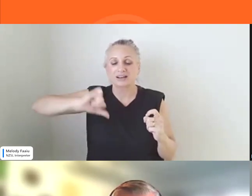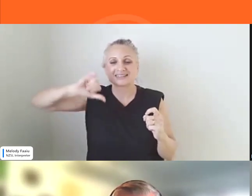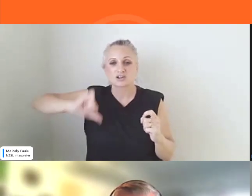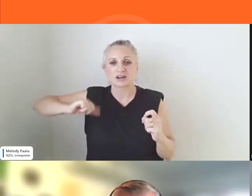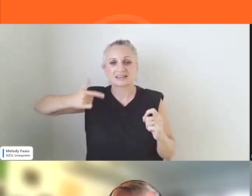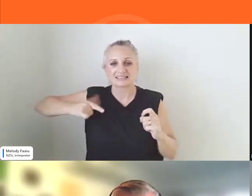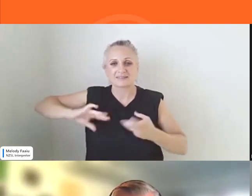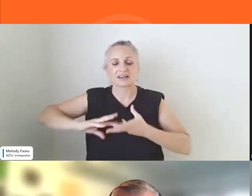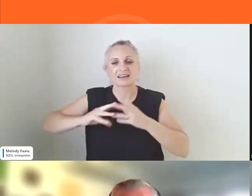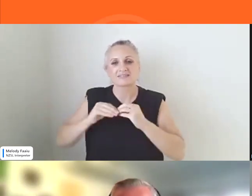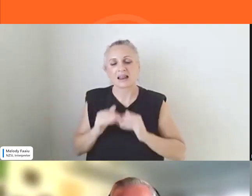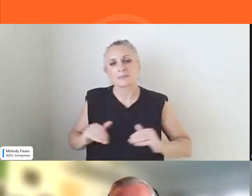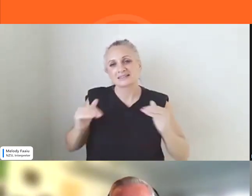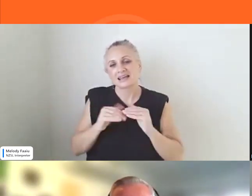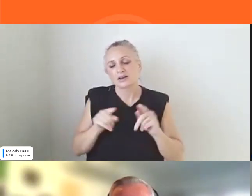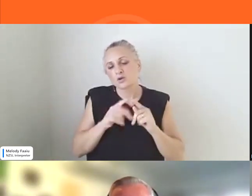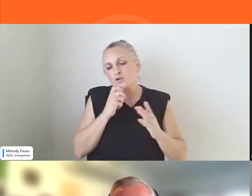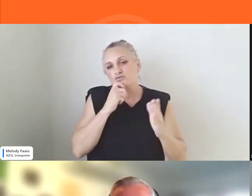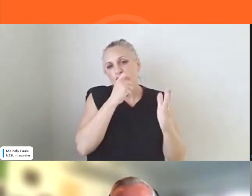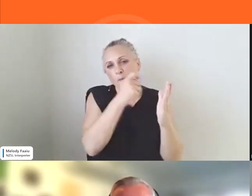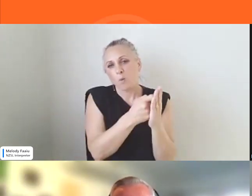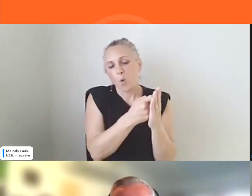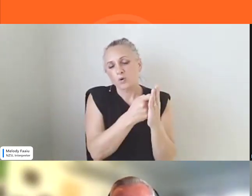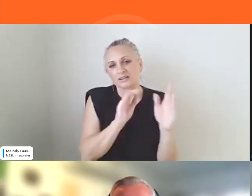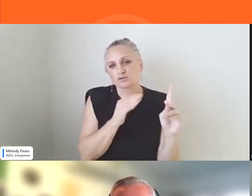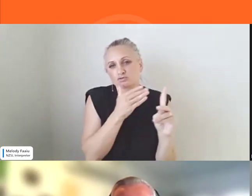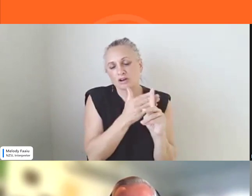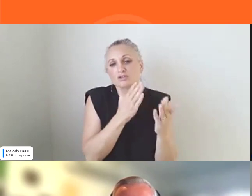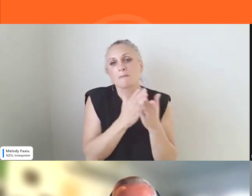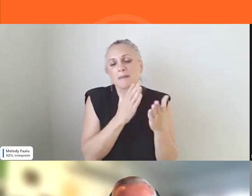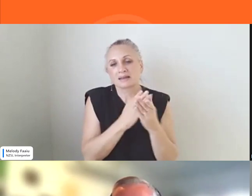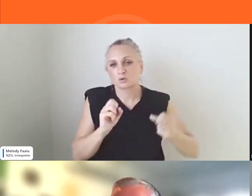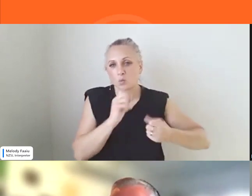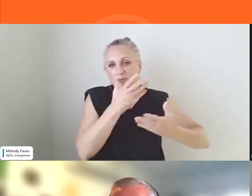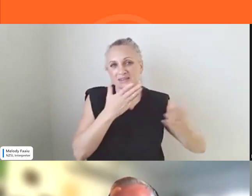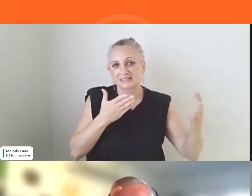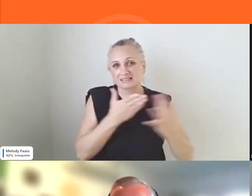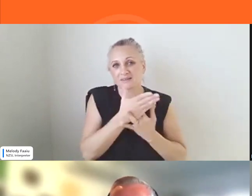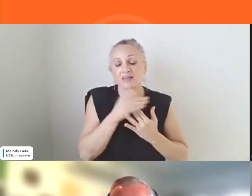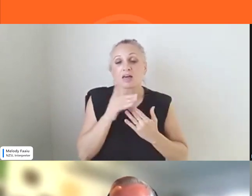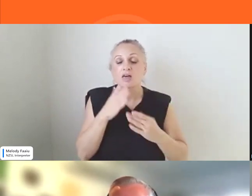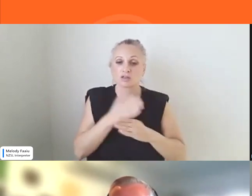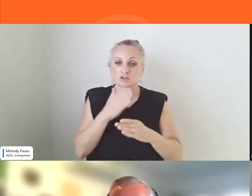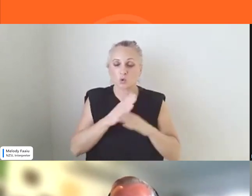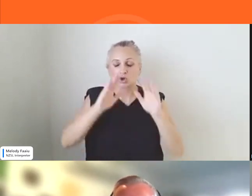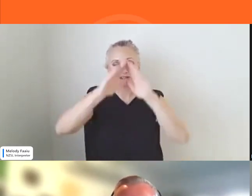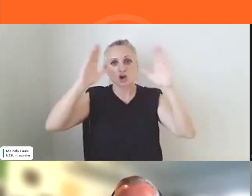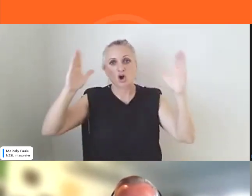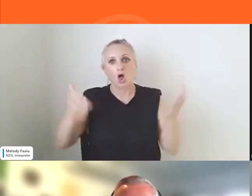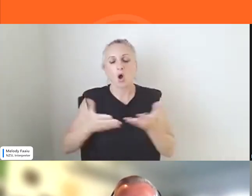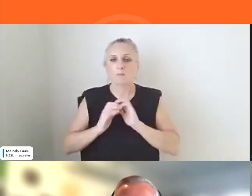supporting resources specifically for making the web accessible. This work is a global collaboration with input from people around the